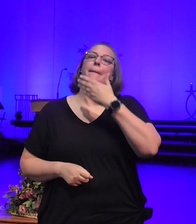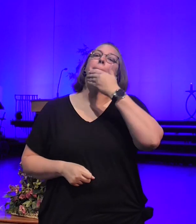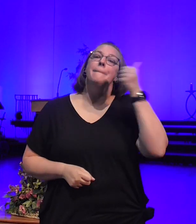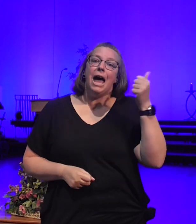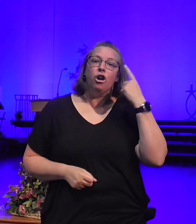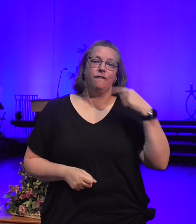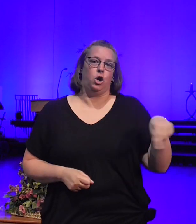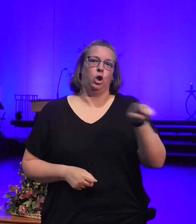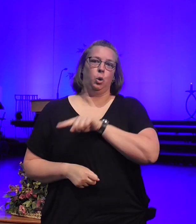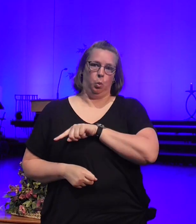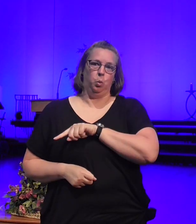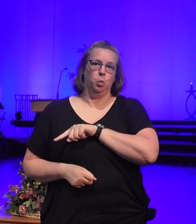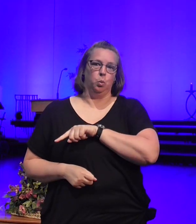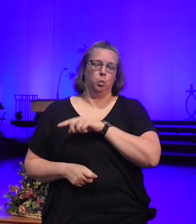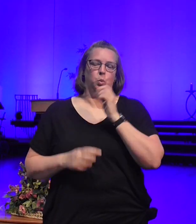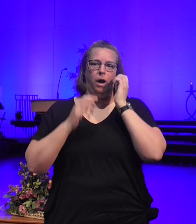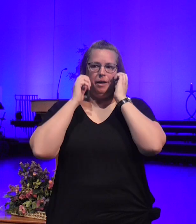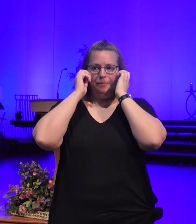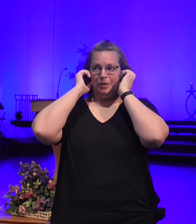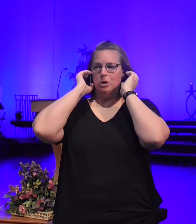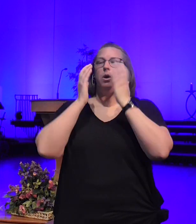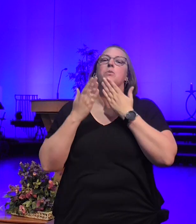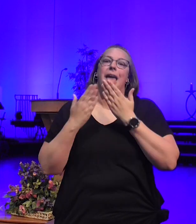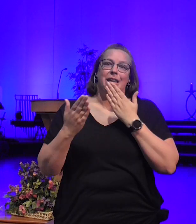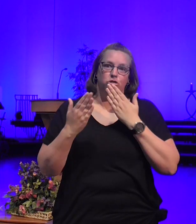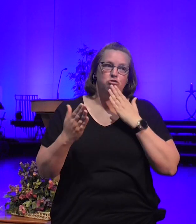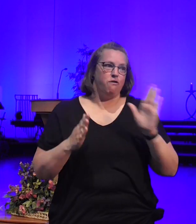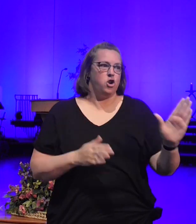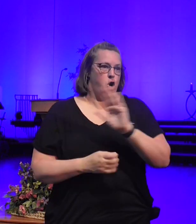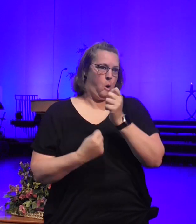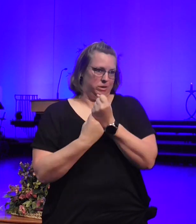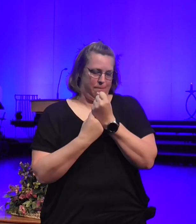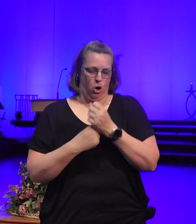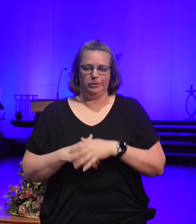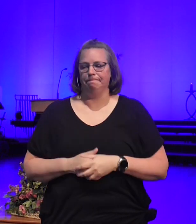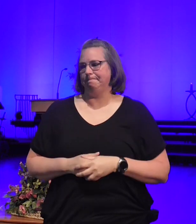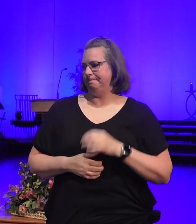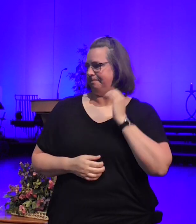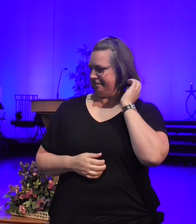minister in service to Mile High Church. So thank you for your support.